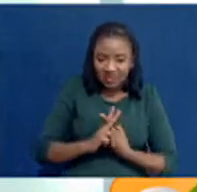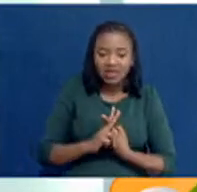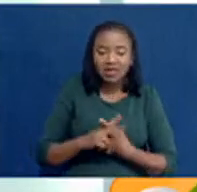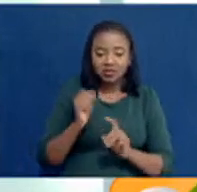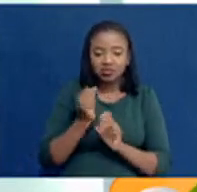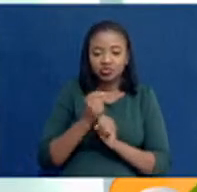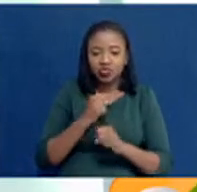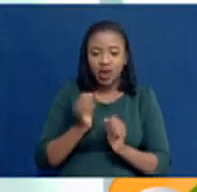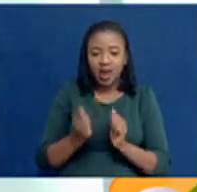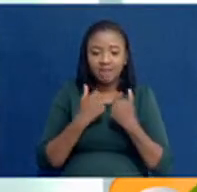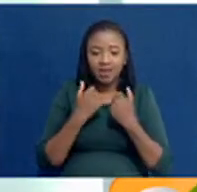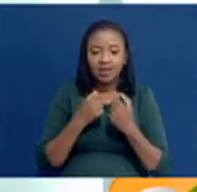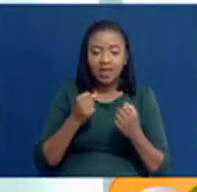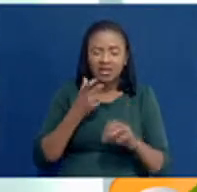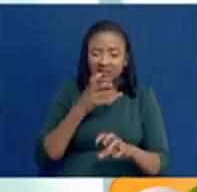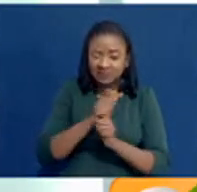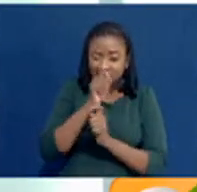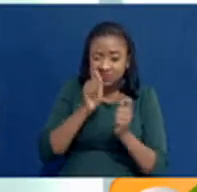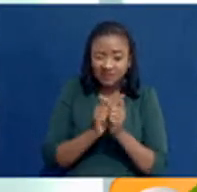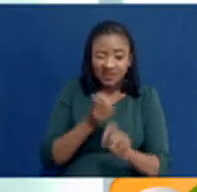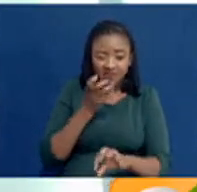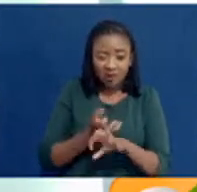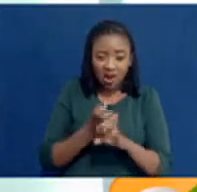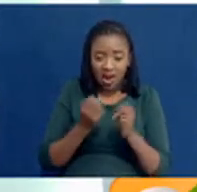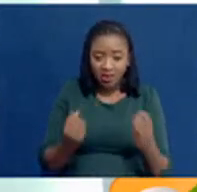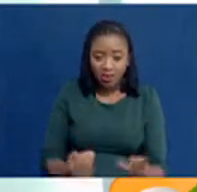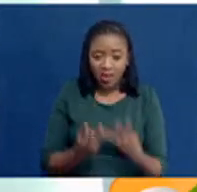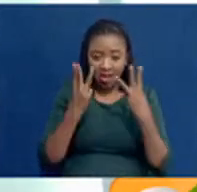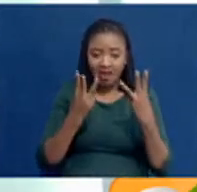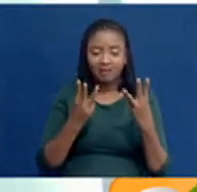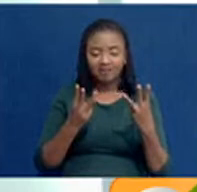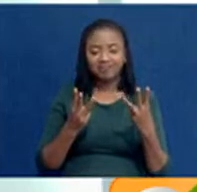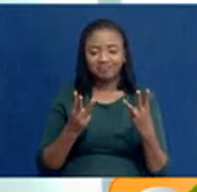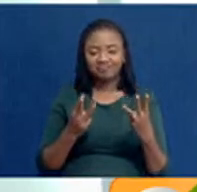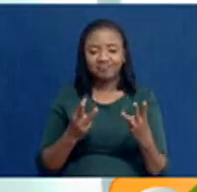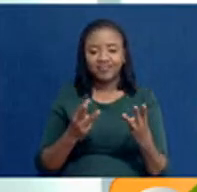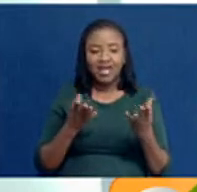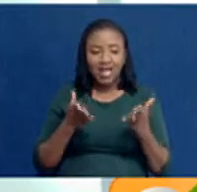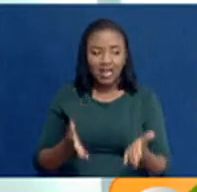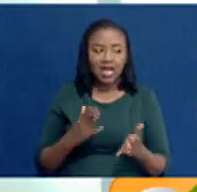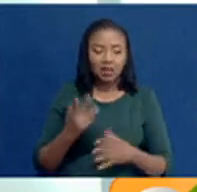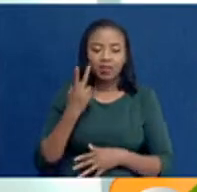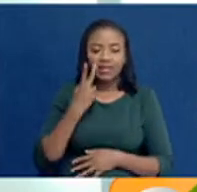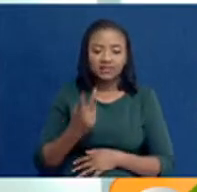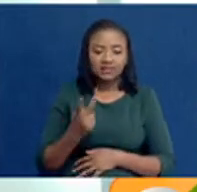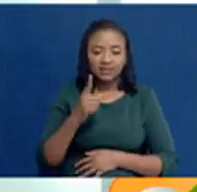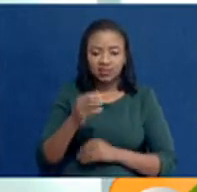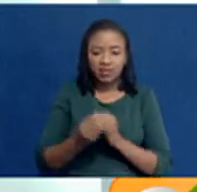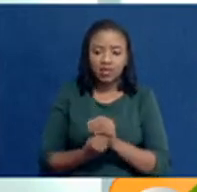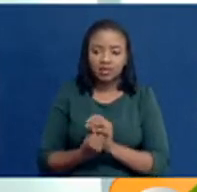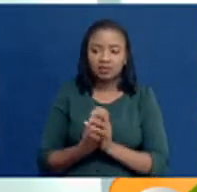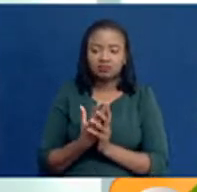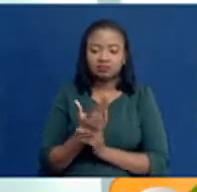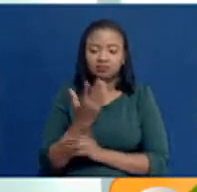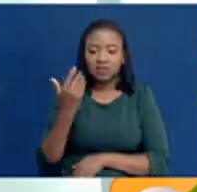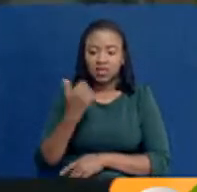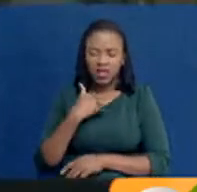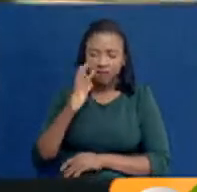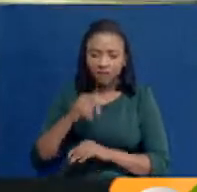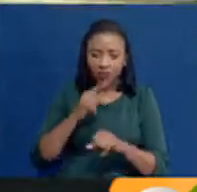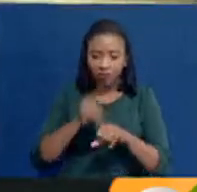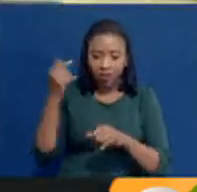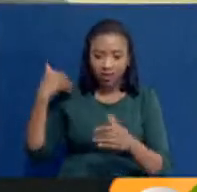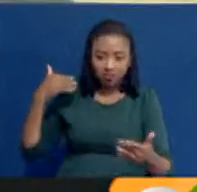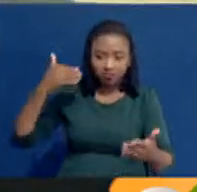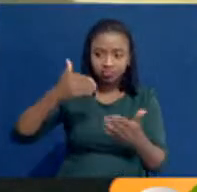an explosion in the hardware space in the country, this line has seen growth since its commissioning. It